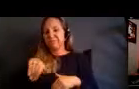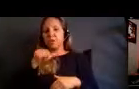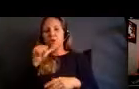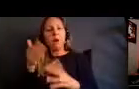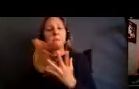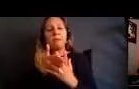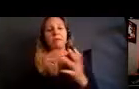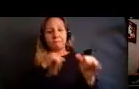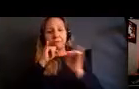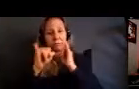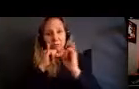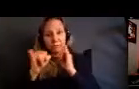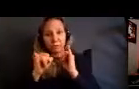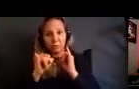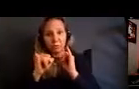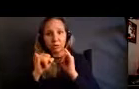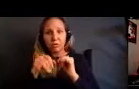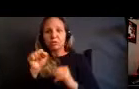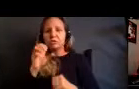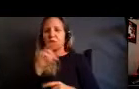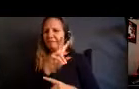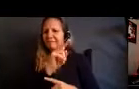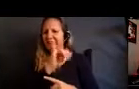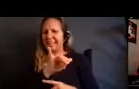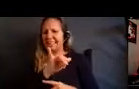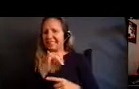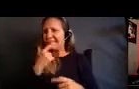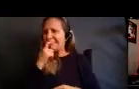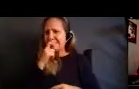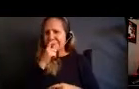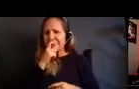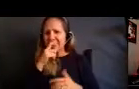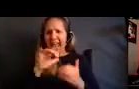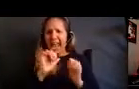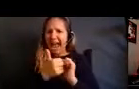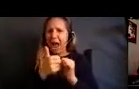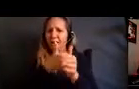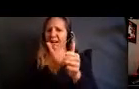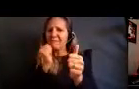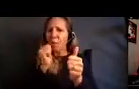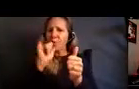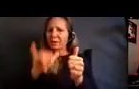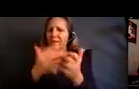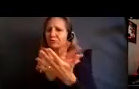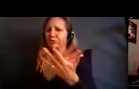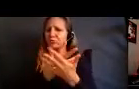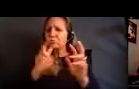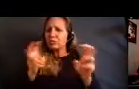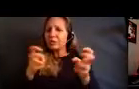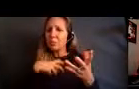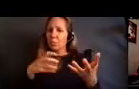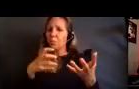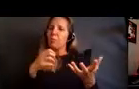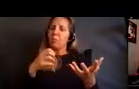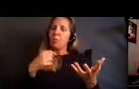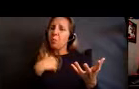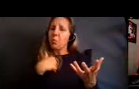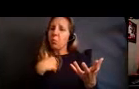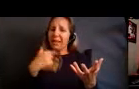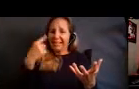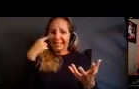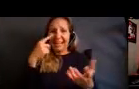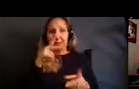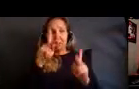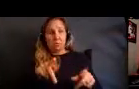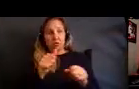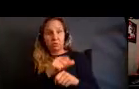interview. So to circumvent this, Vancity was thinking outside the box. They said this is not affirmative action. We're not saying that the person with the